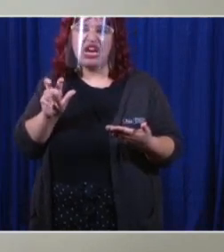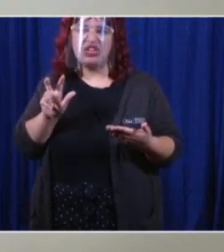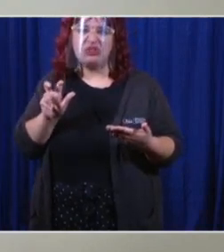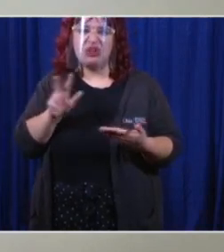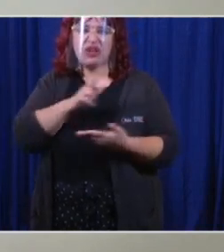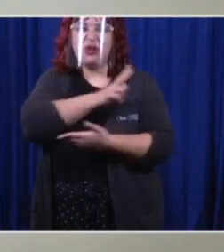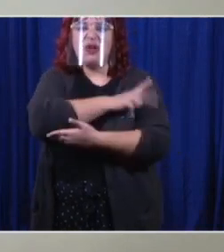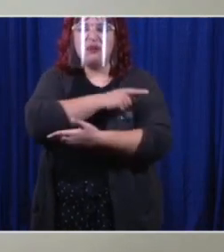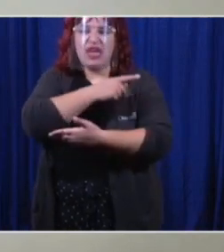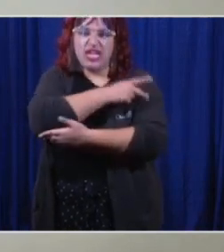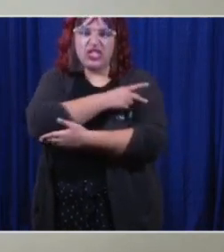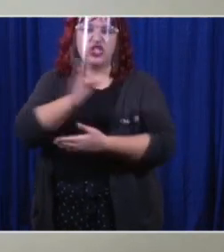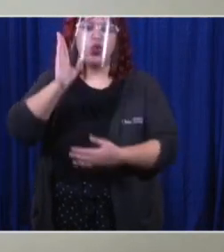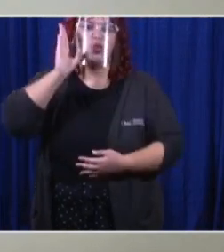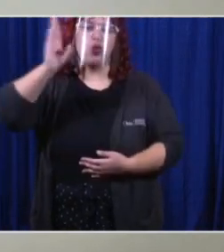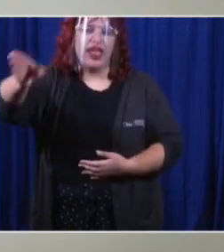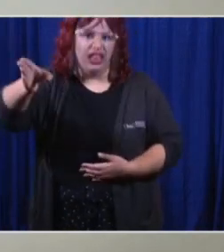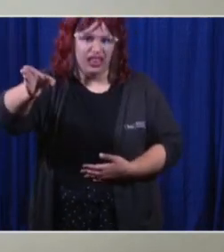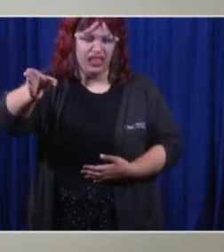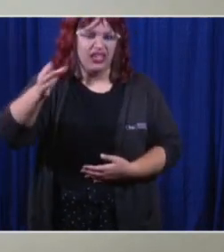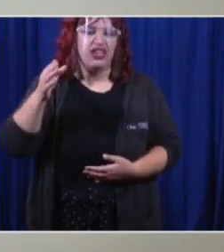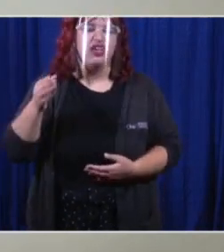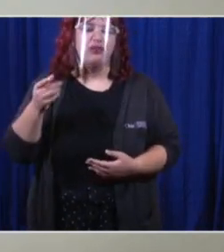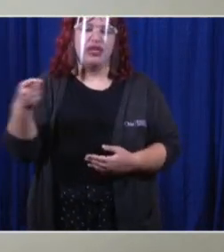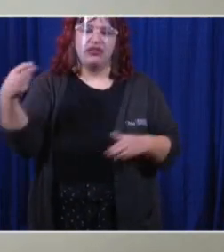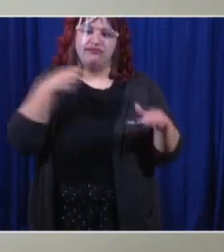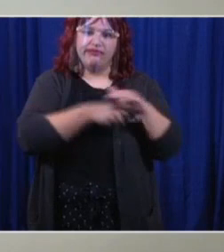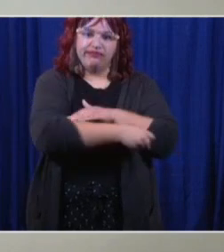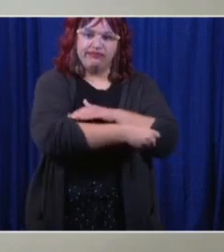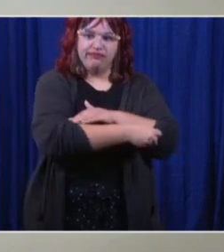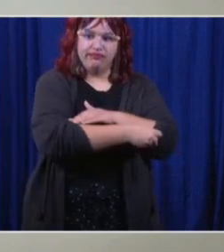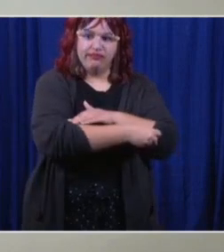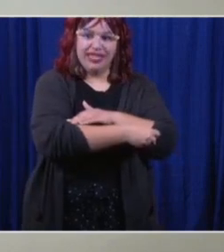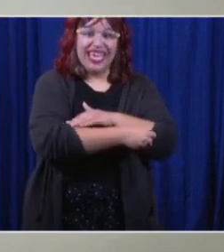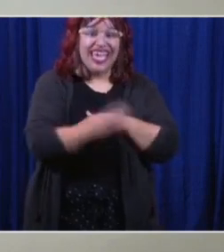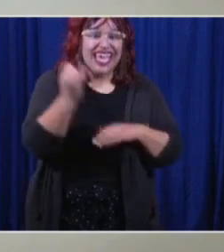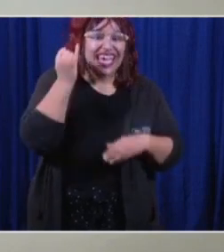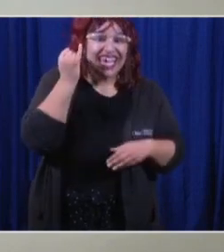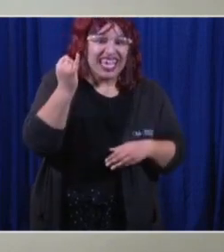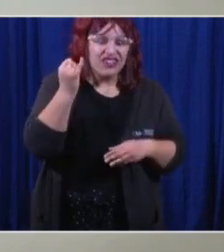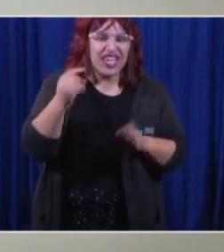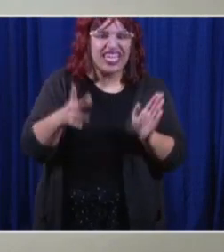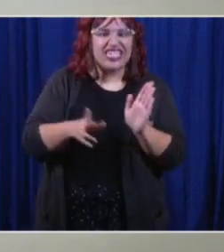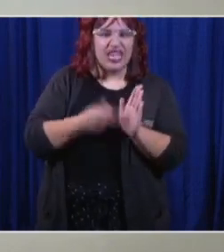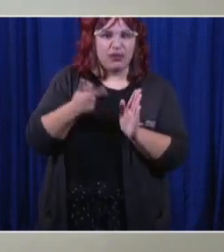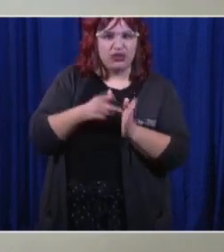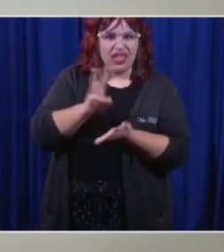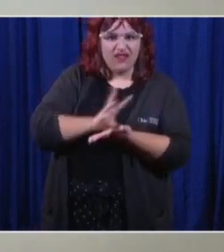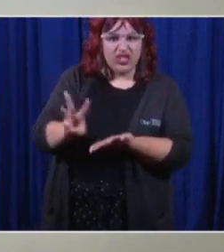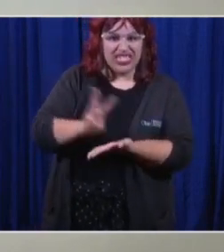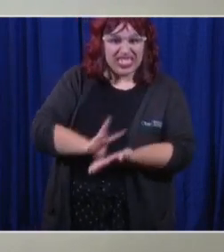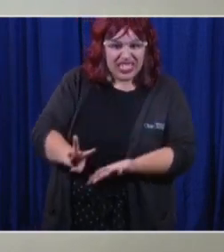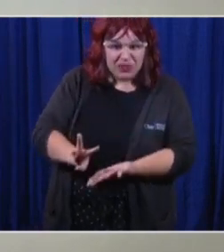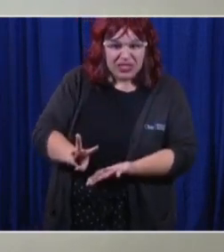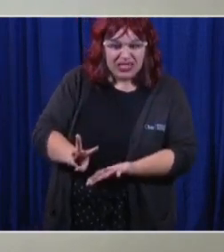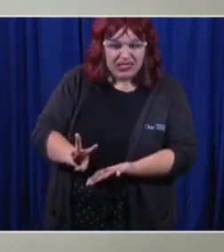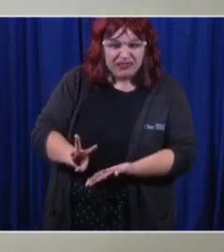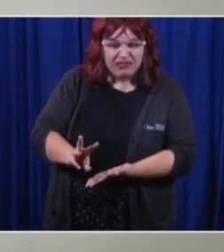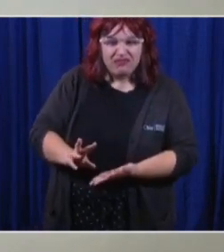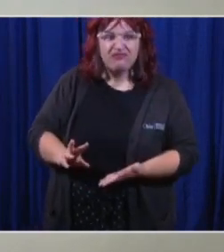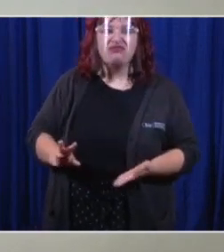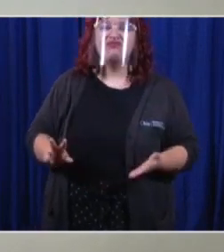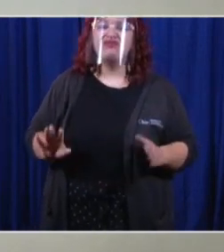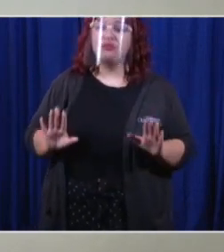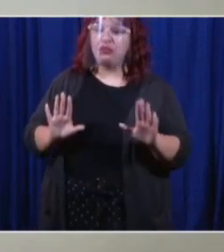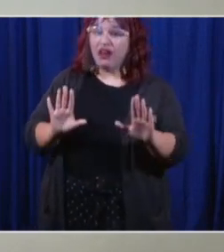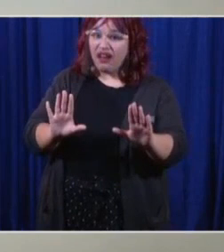number that we can certainly accommodate within our existing capacity. Unfortunate, but something we can manage. On the other hand, if we